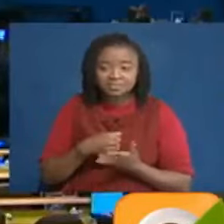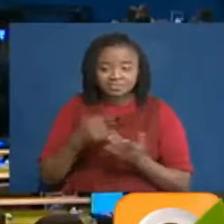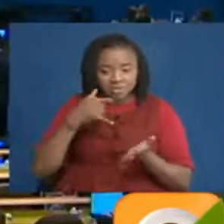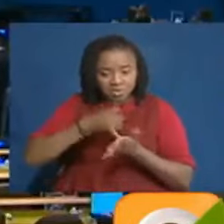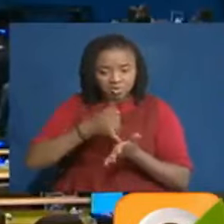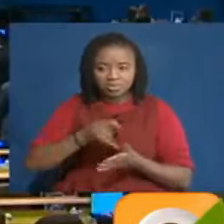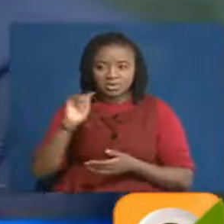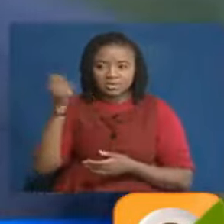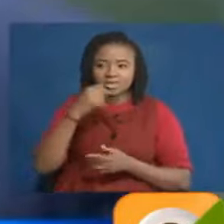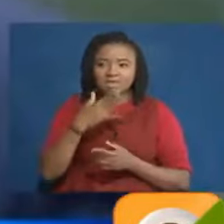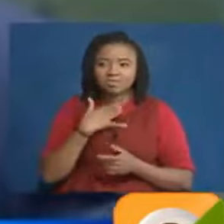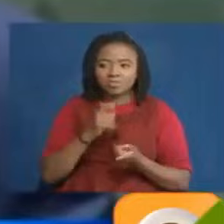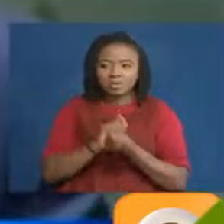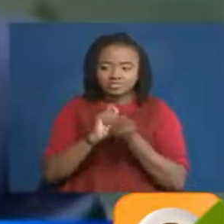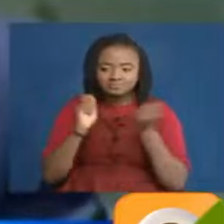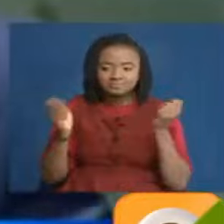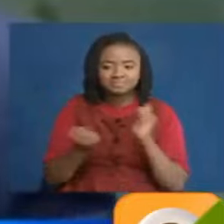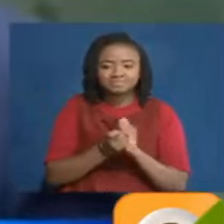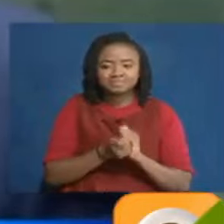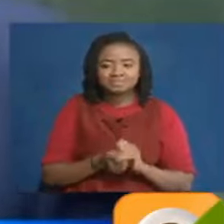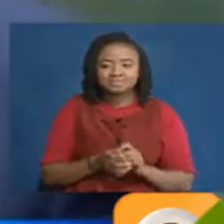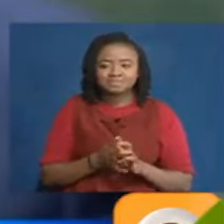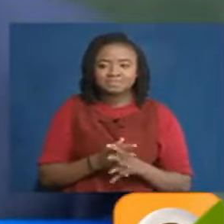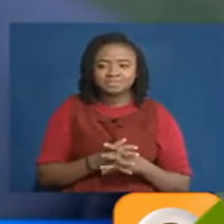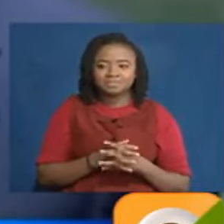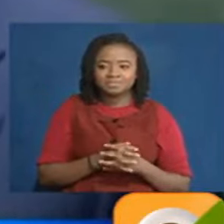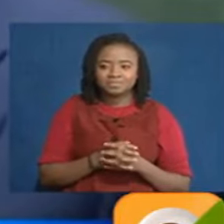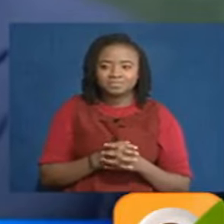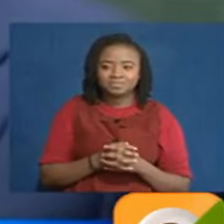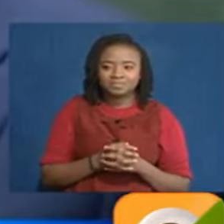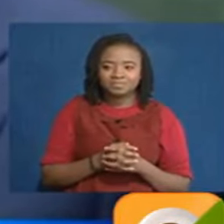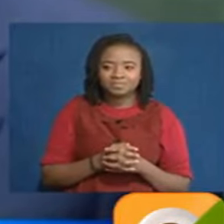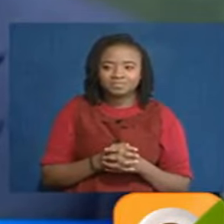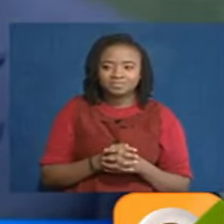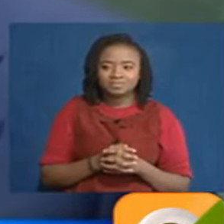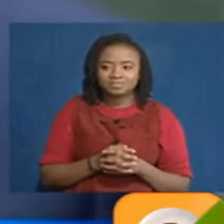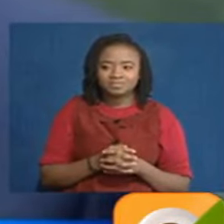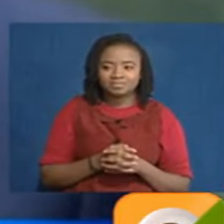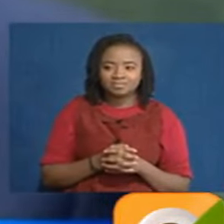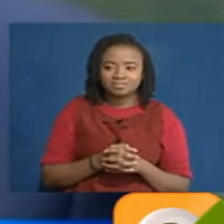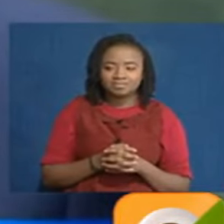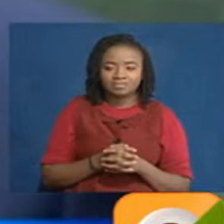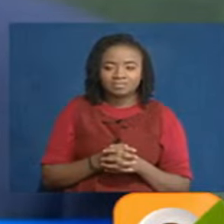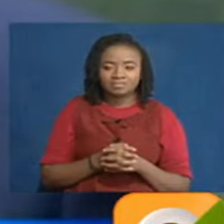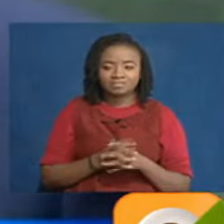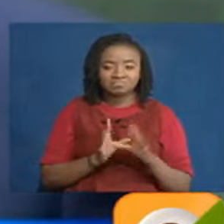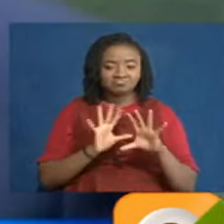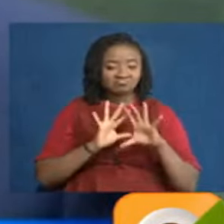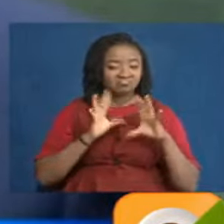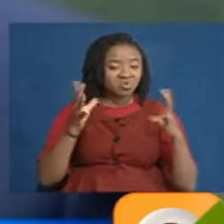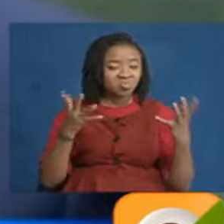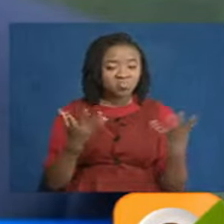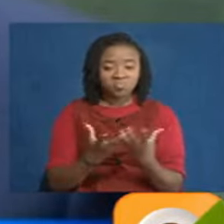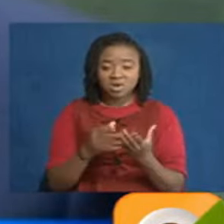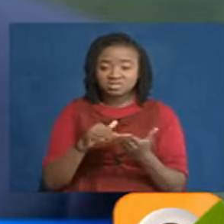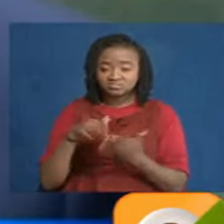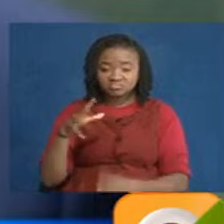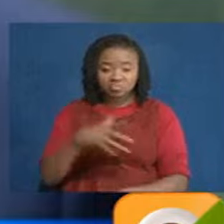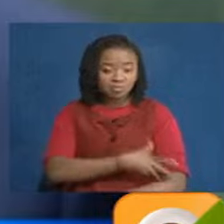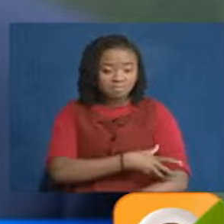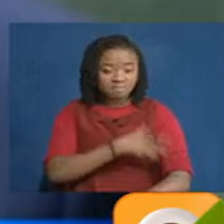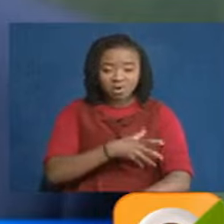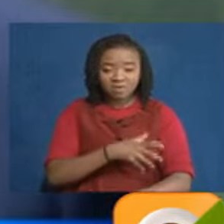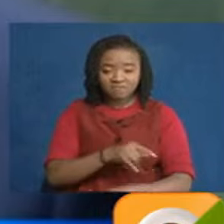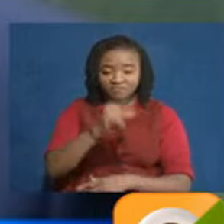institution. The world's most powerful states have increasingly chosen unilateralism